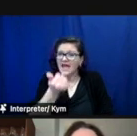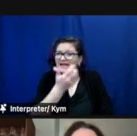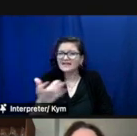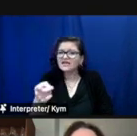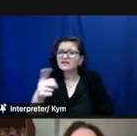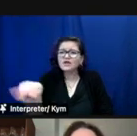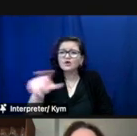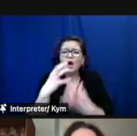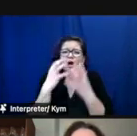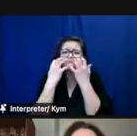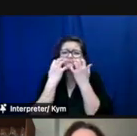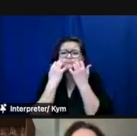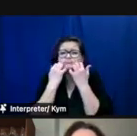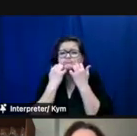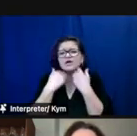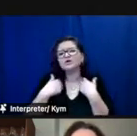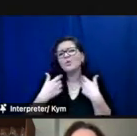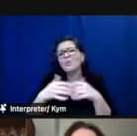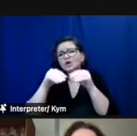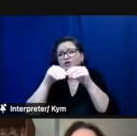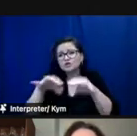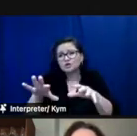that you wouldn't want to lose?